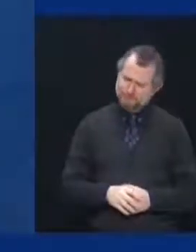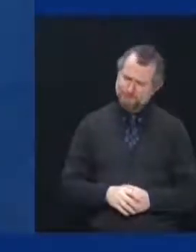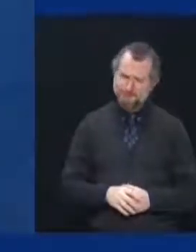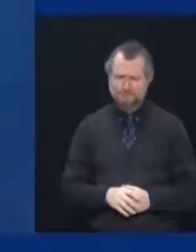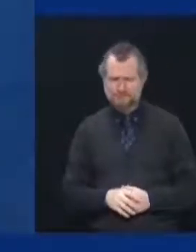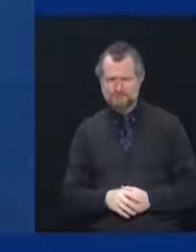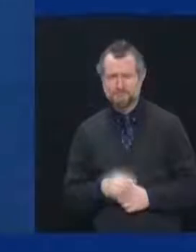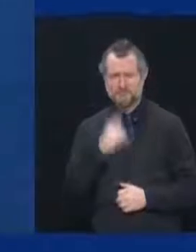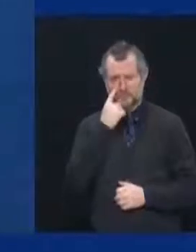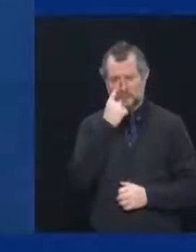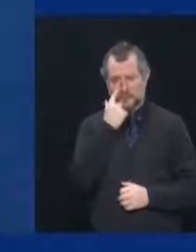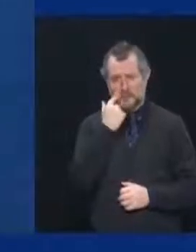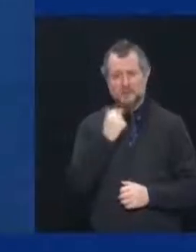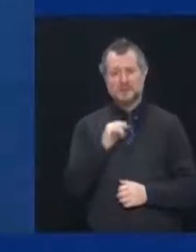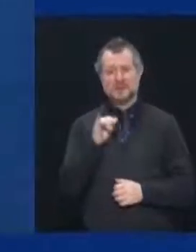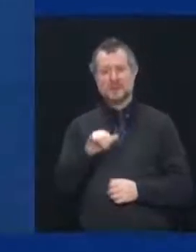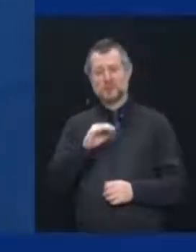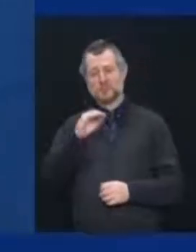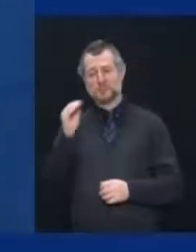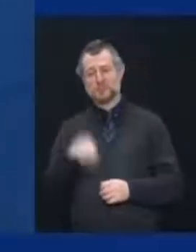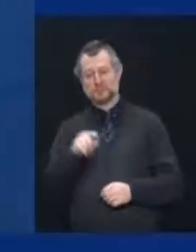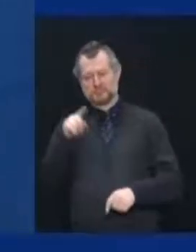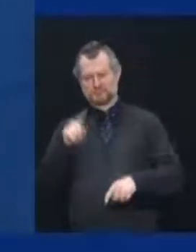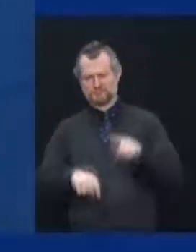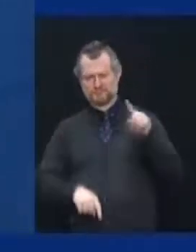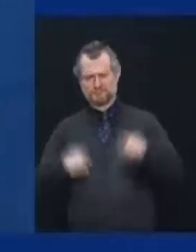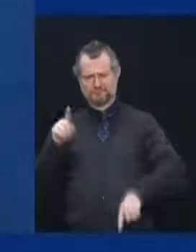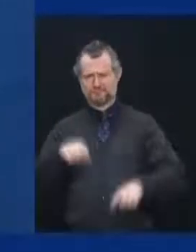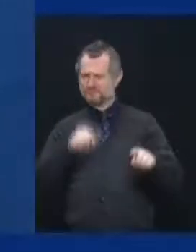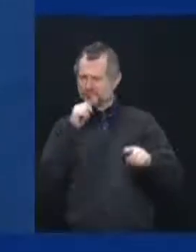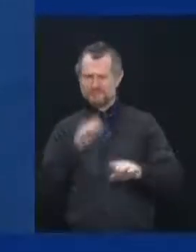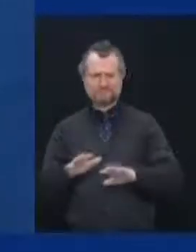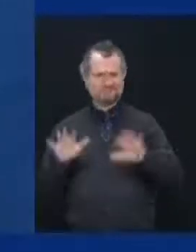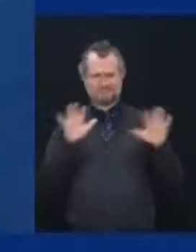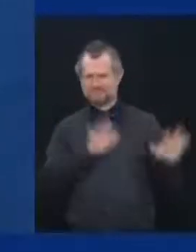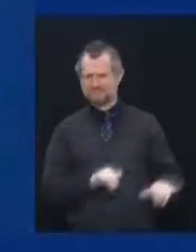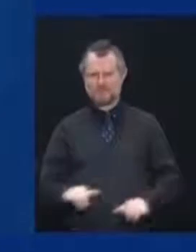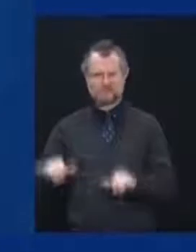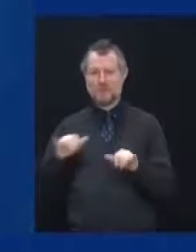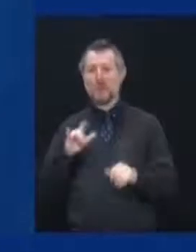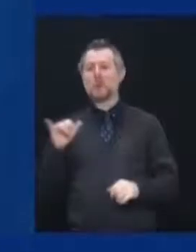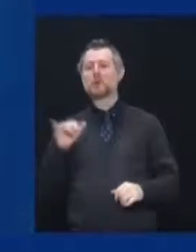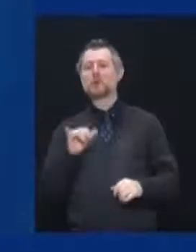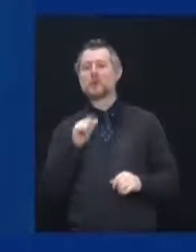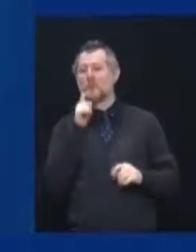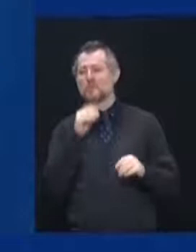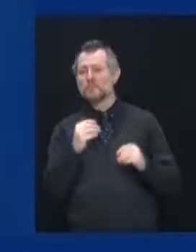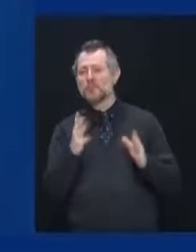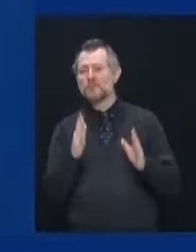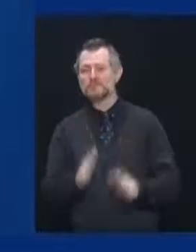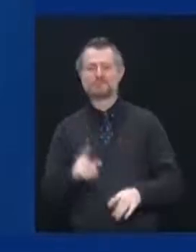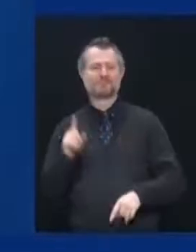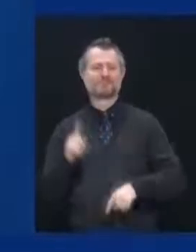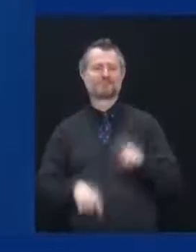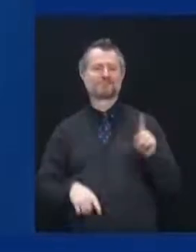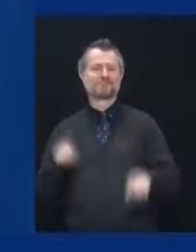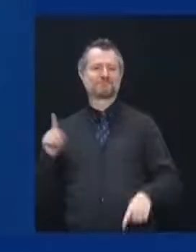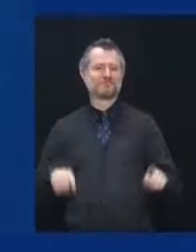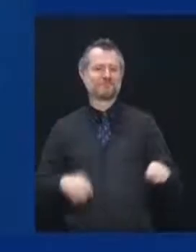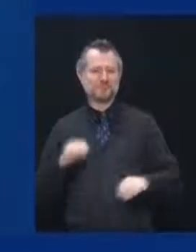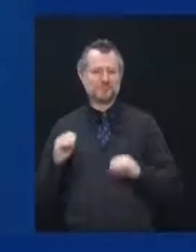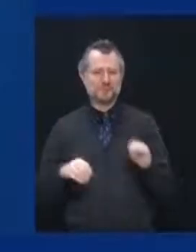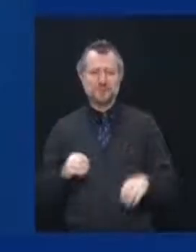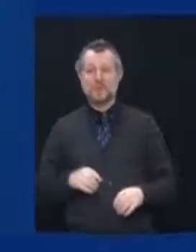Not only is it uneven by region, it's uneven by provider. So